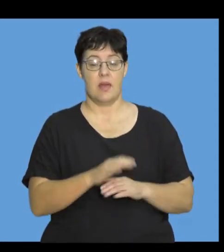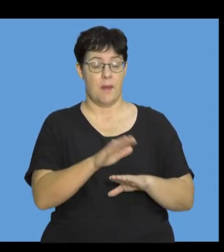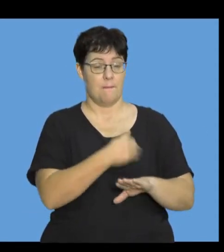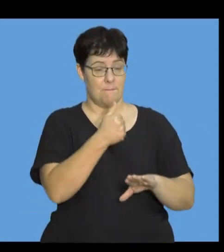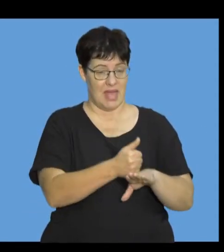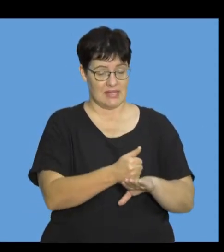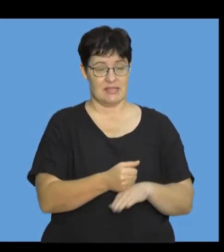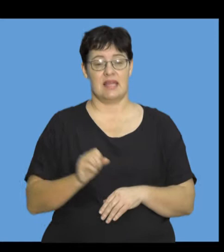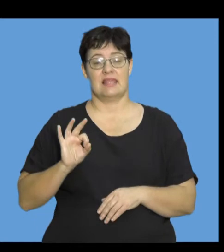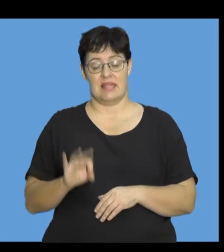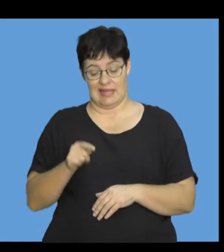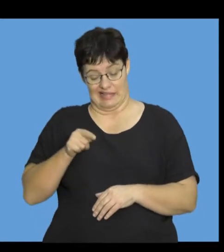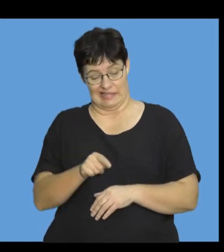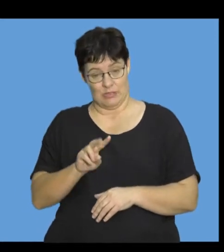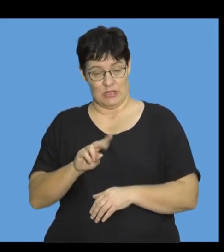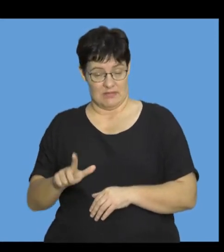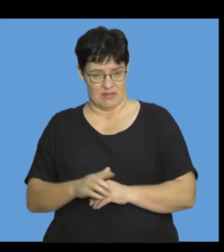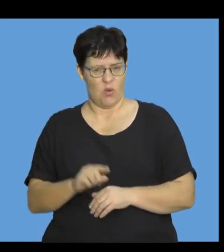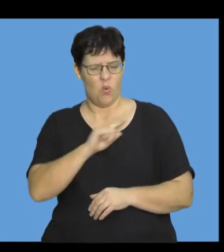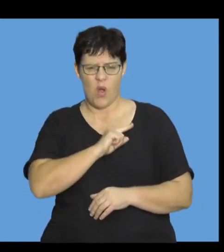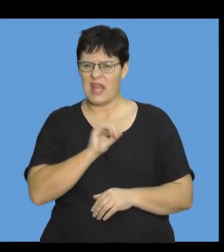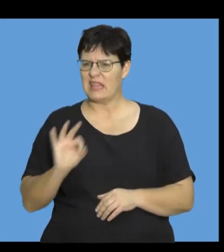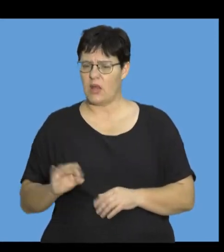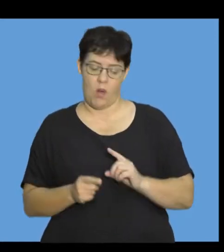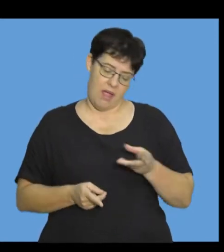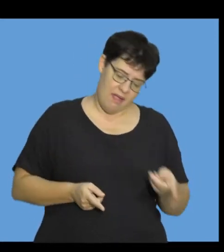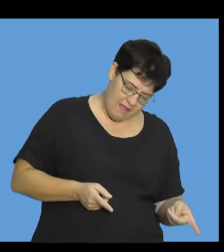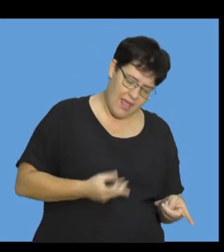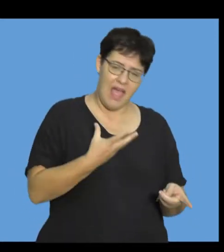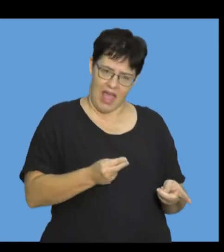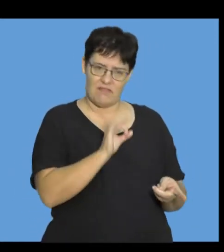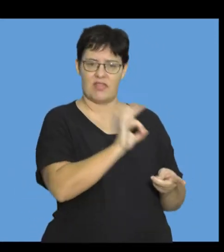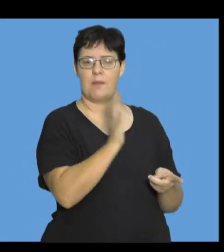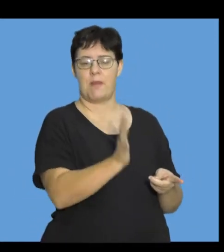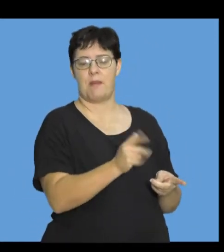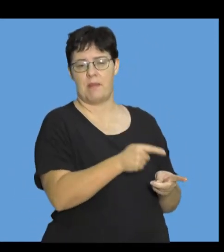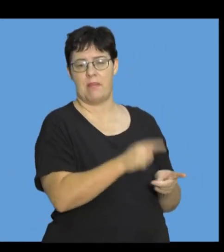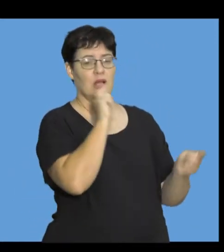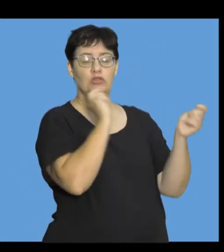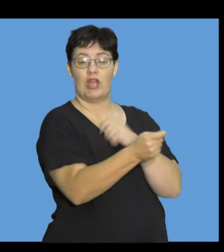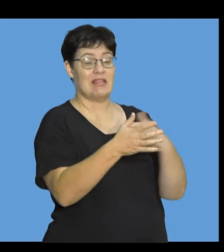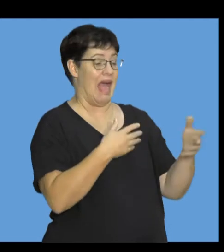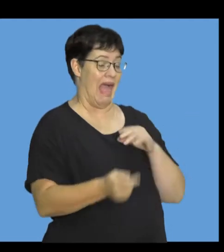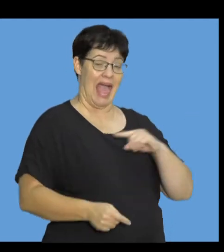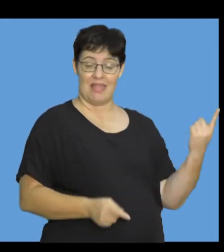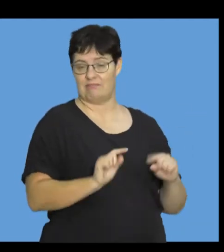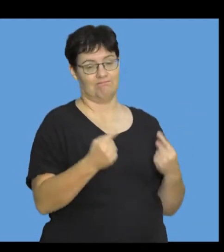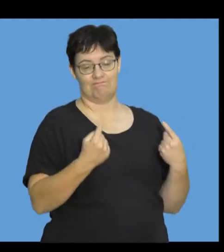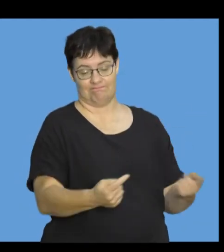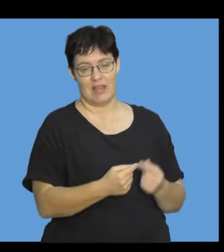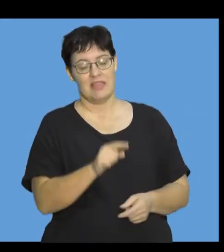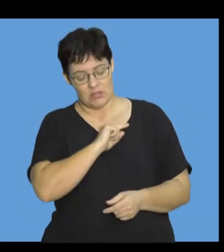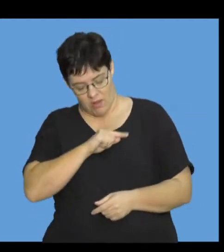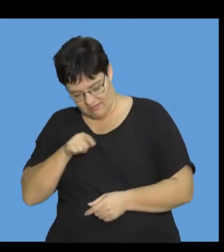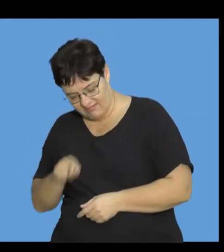base 3, right? Why base 3? Because the left-hand side cannot be changed to any other base. That's why I'm